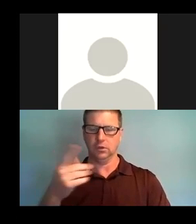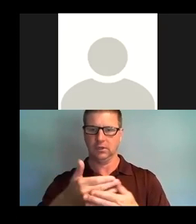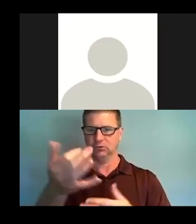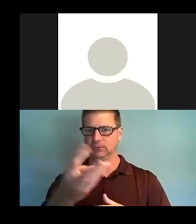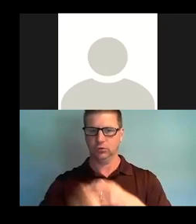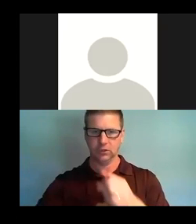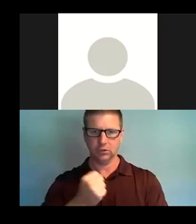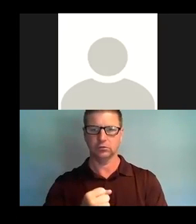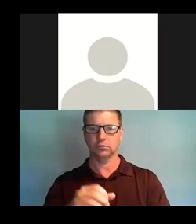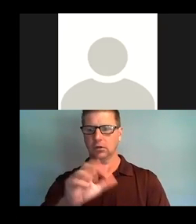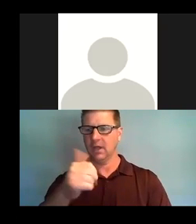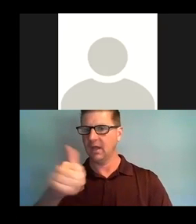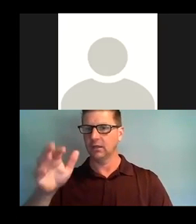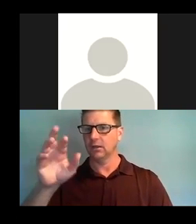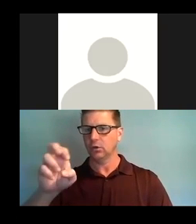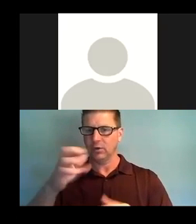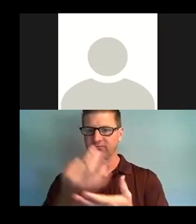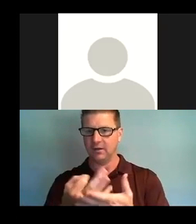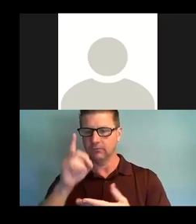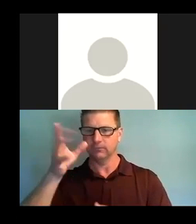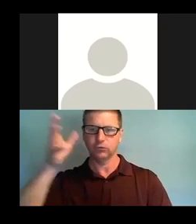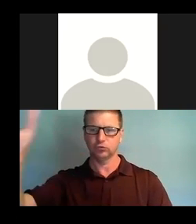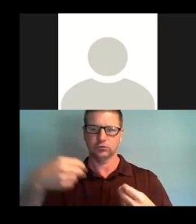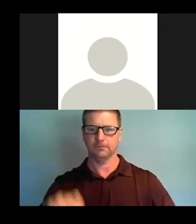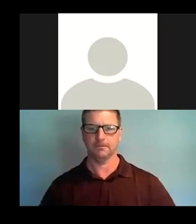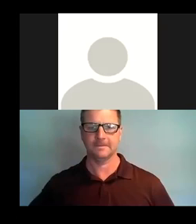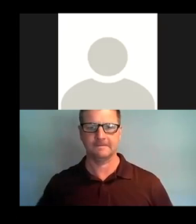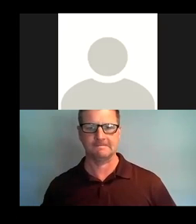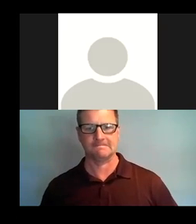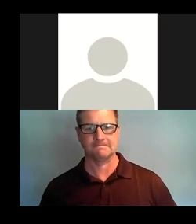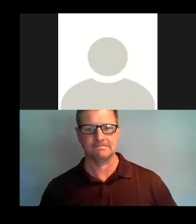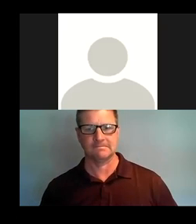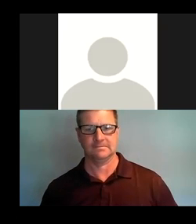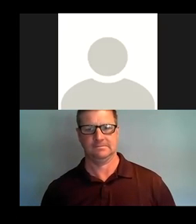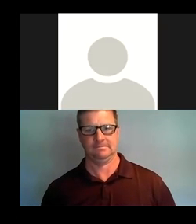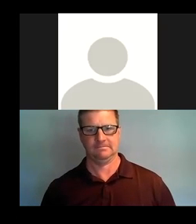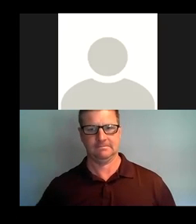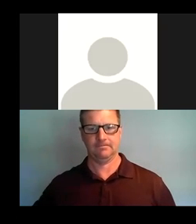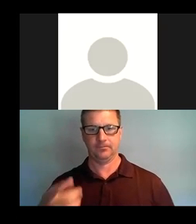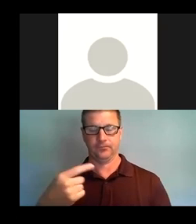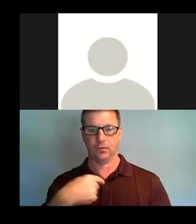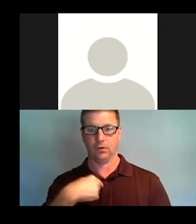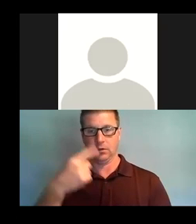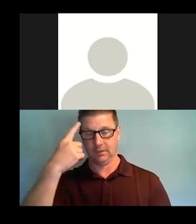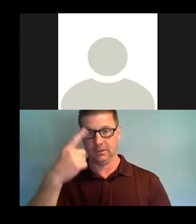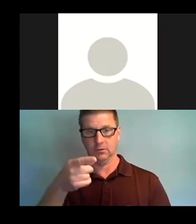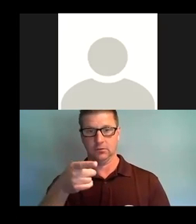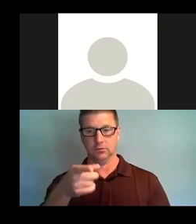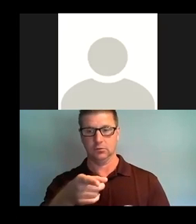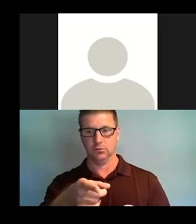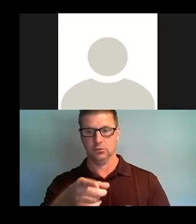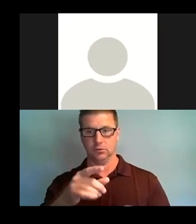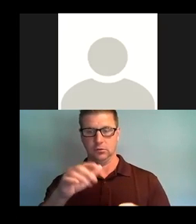any refinancing or future sale. Thank you. Yeah, I mean, I think